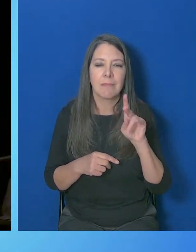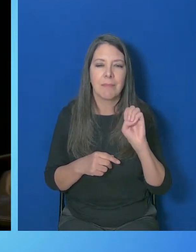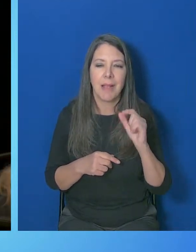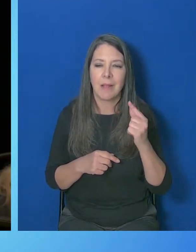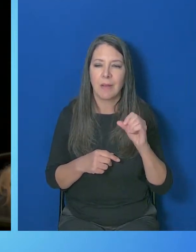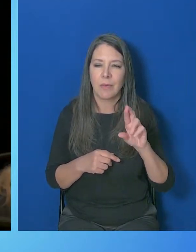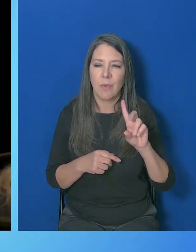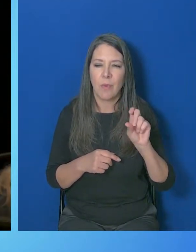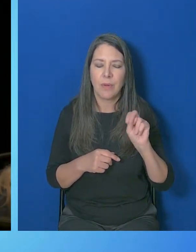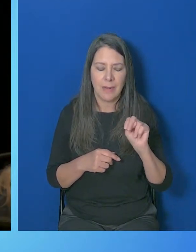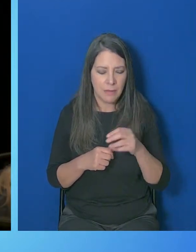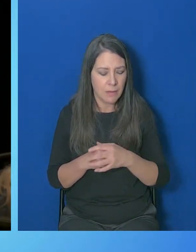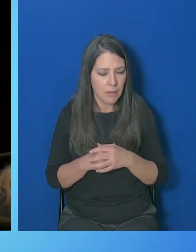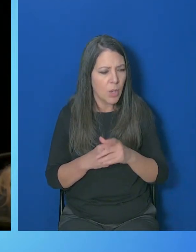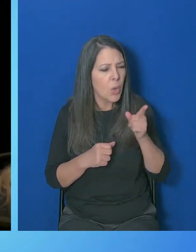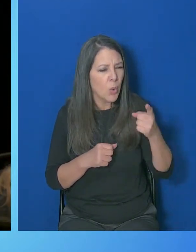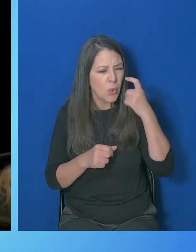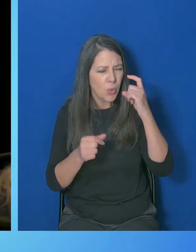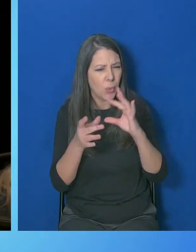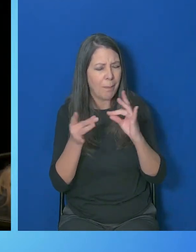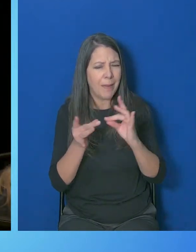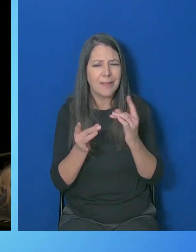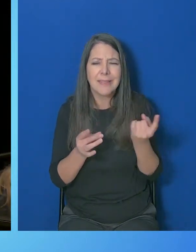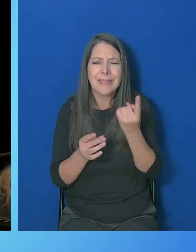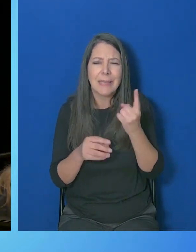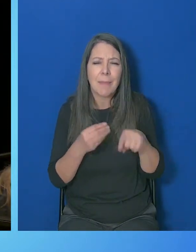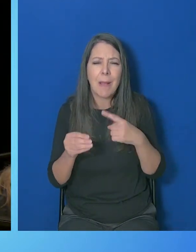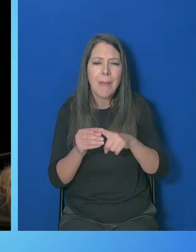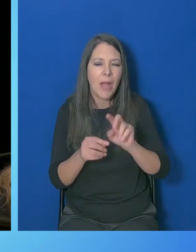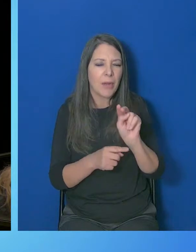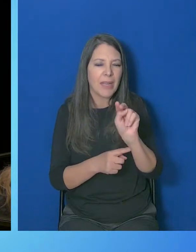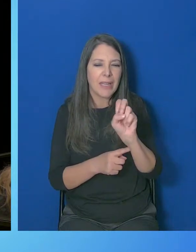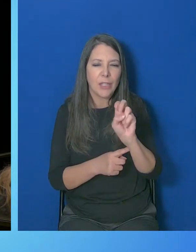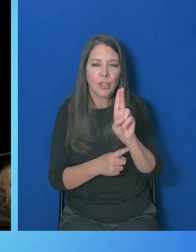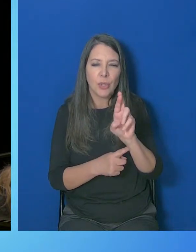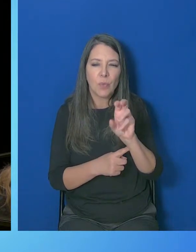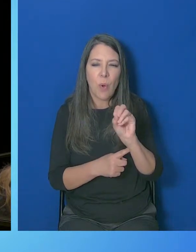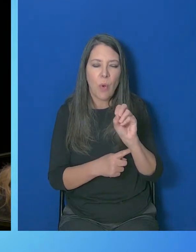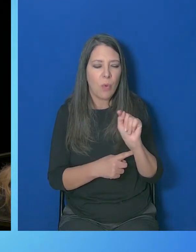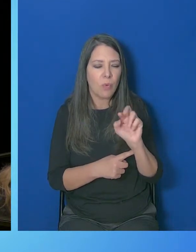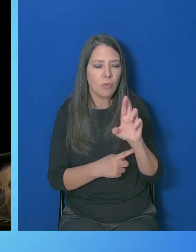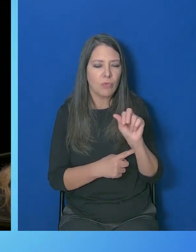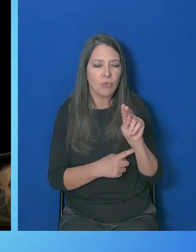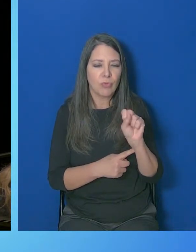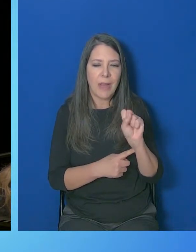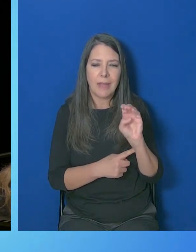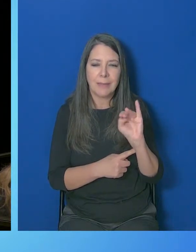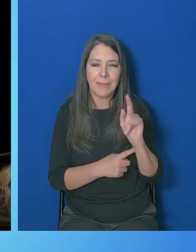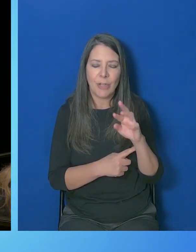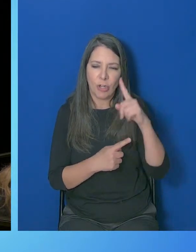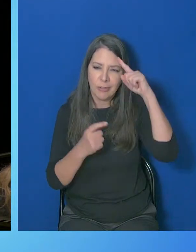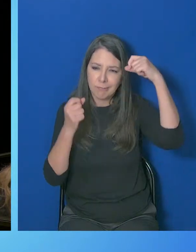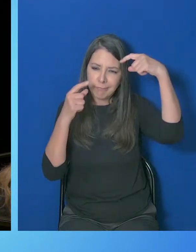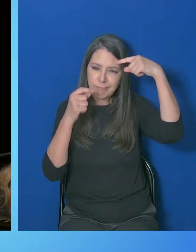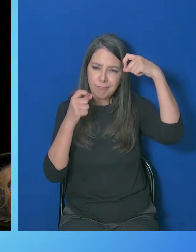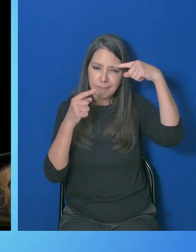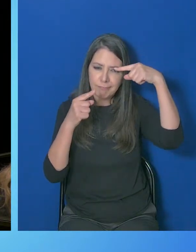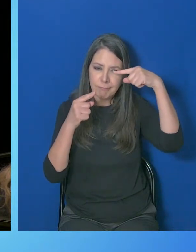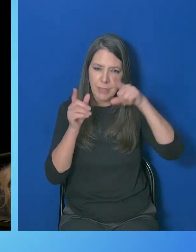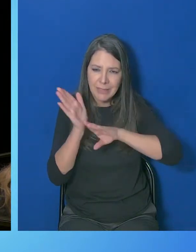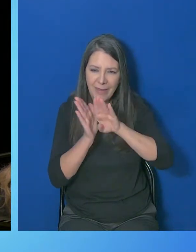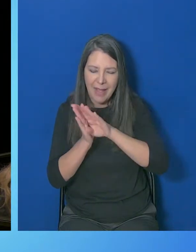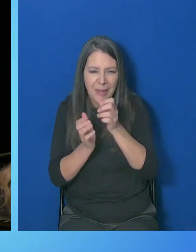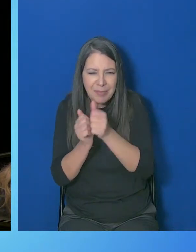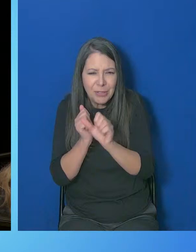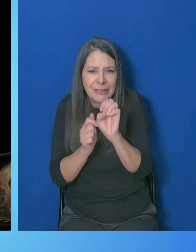your presentation about a number of, was it neurotransmitters that were developing per second? Neural connections.